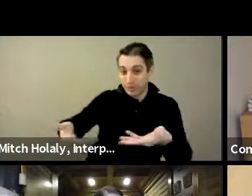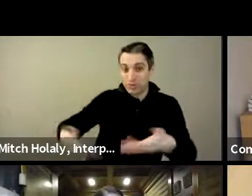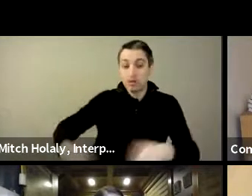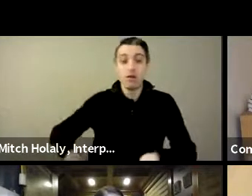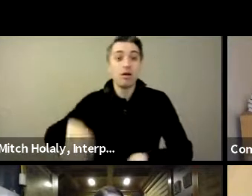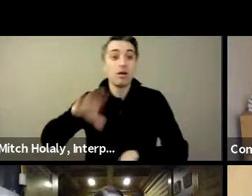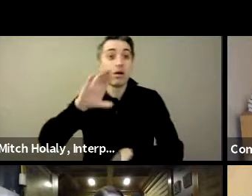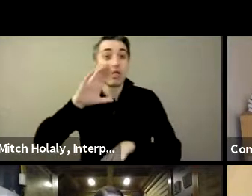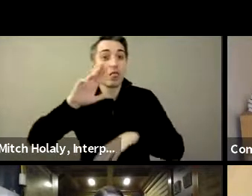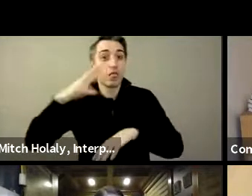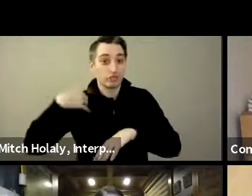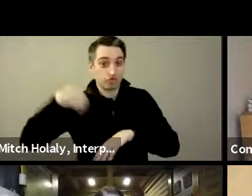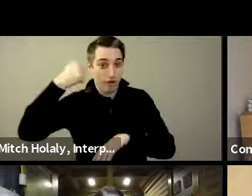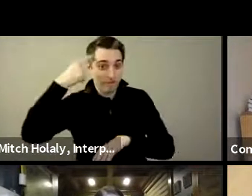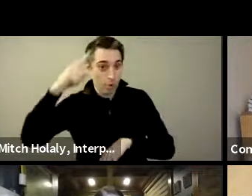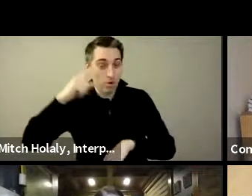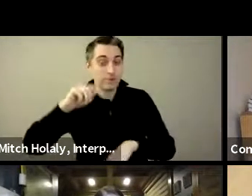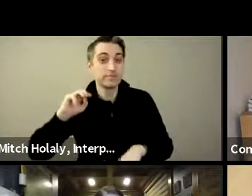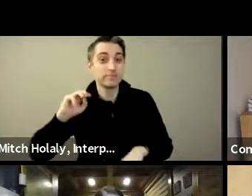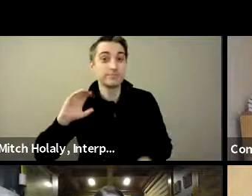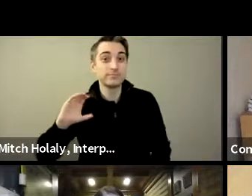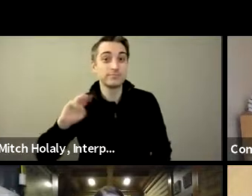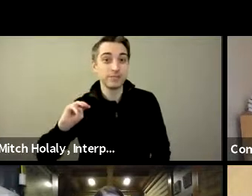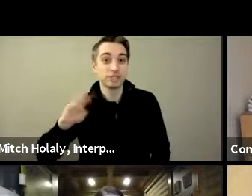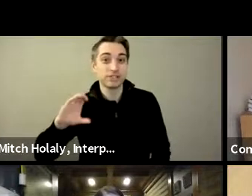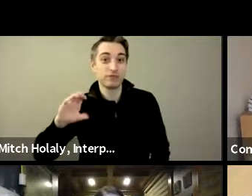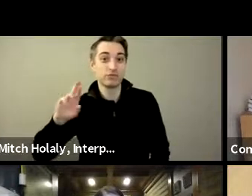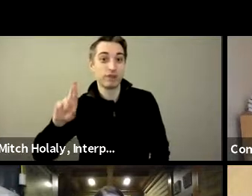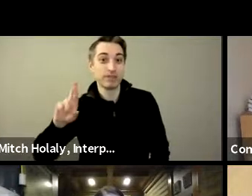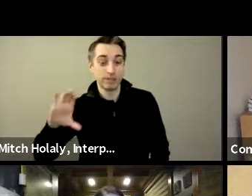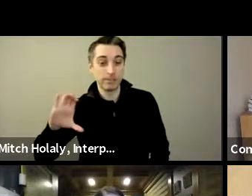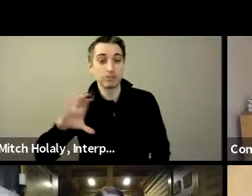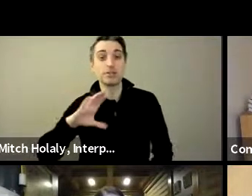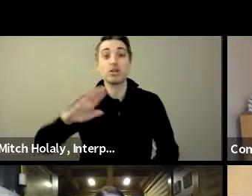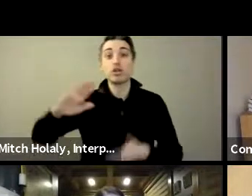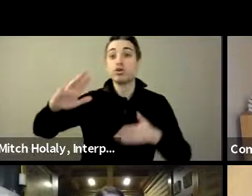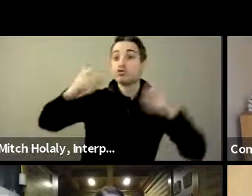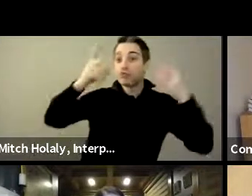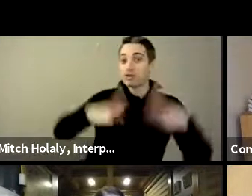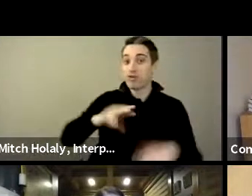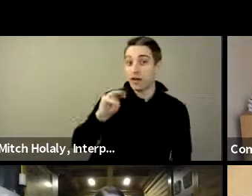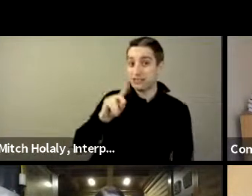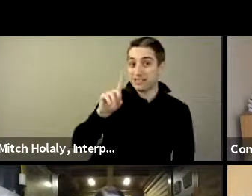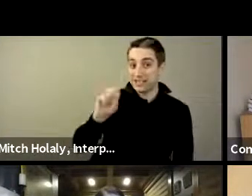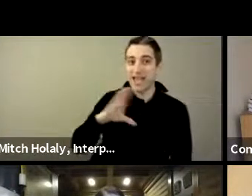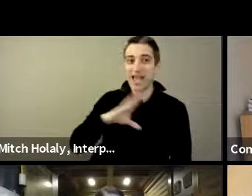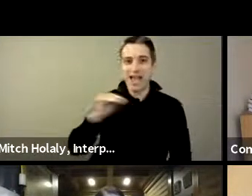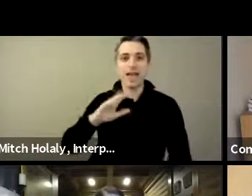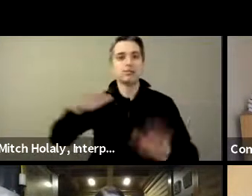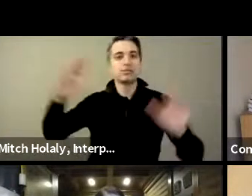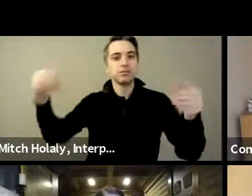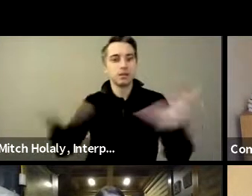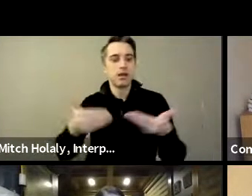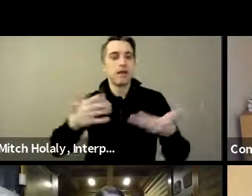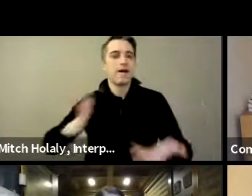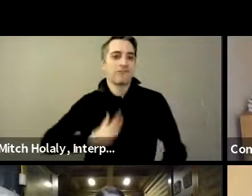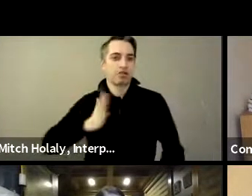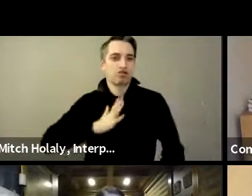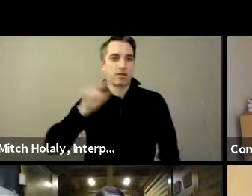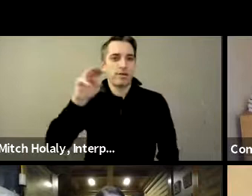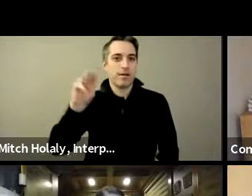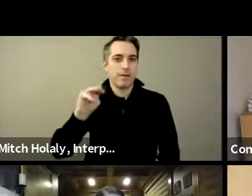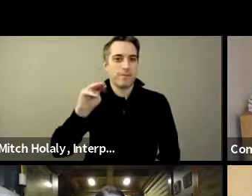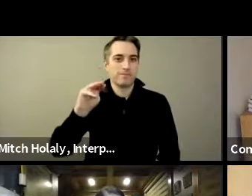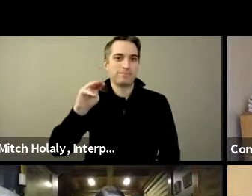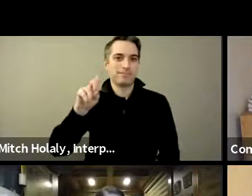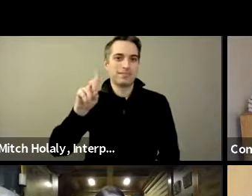Rights Commission, the director of MDE, as well as to officially introduce MCRC's Education Equity Report.